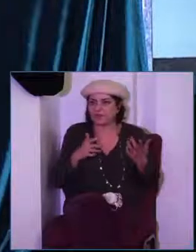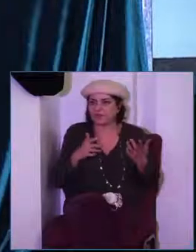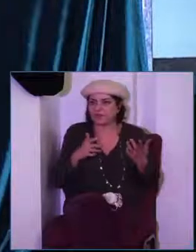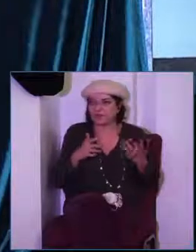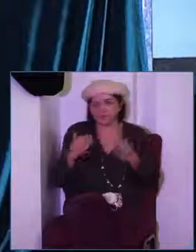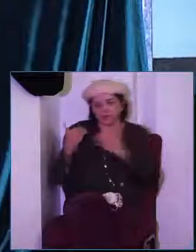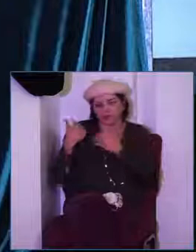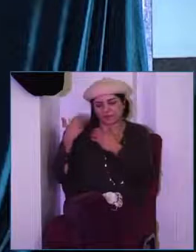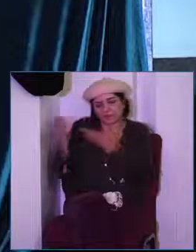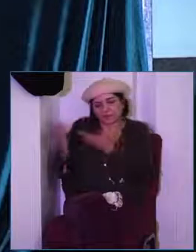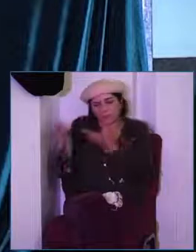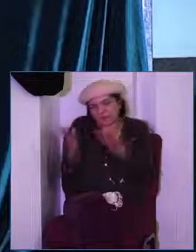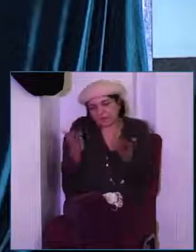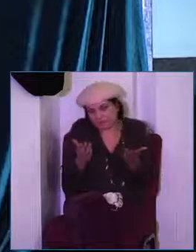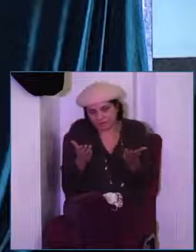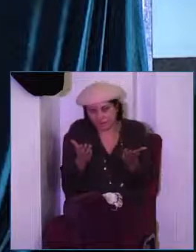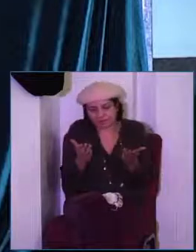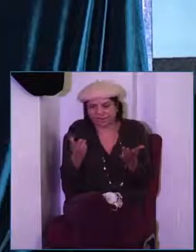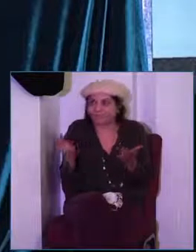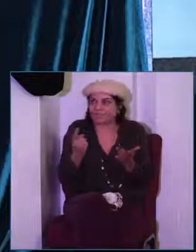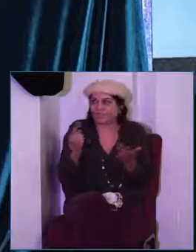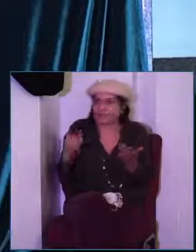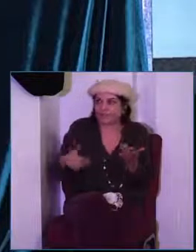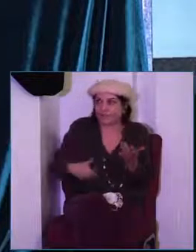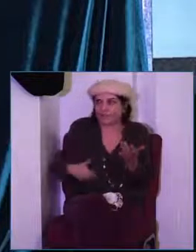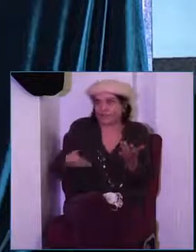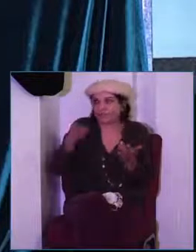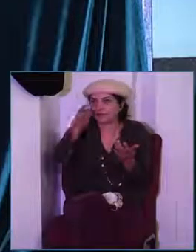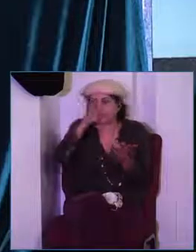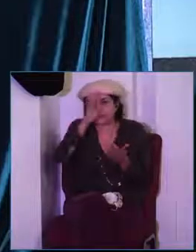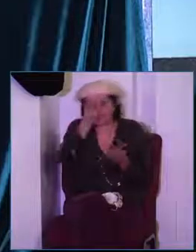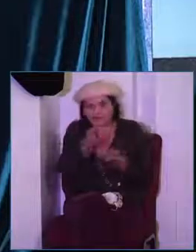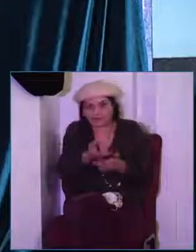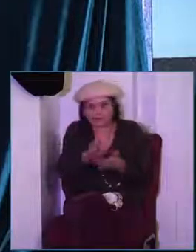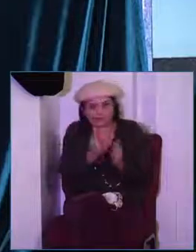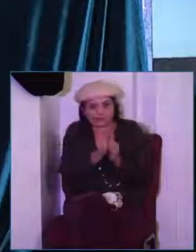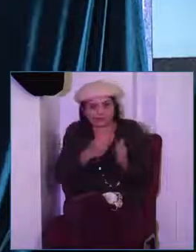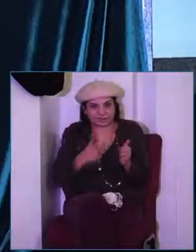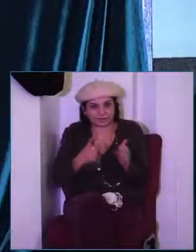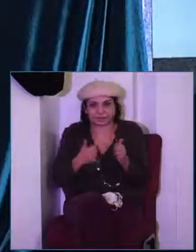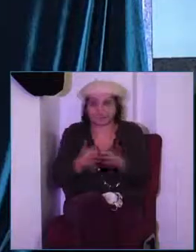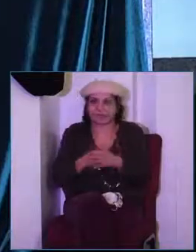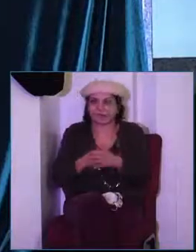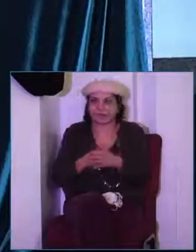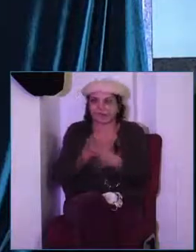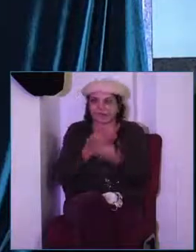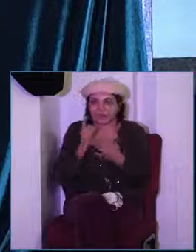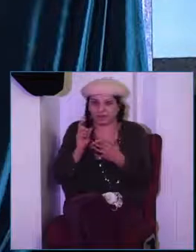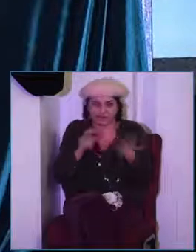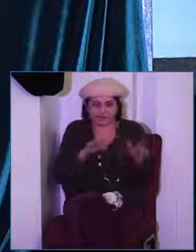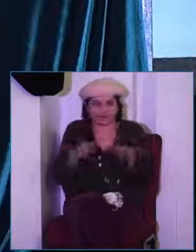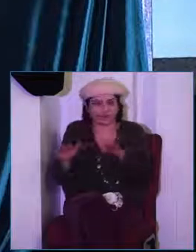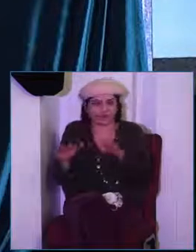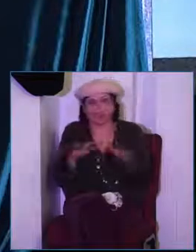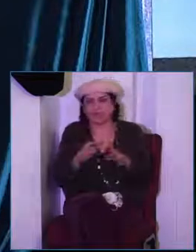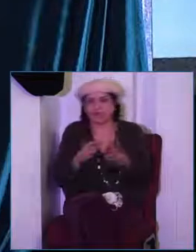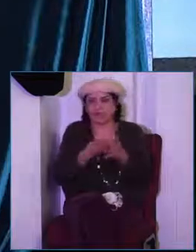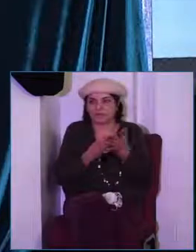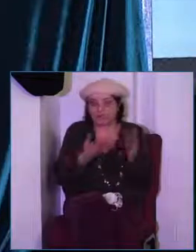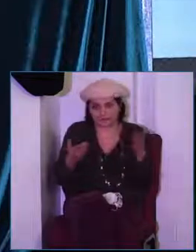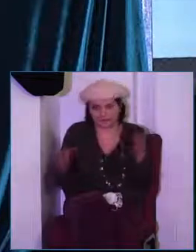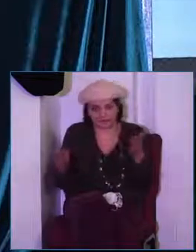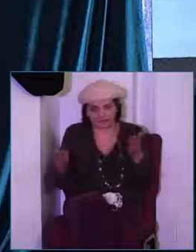God's presence with me. You know, I played last week that song, Something